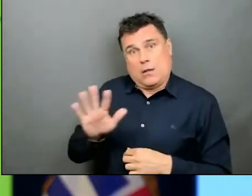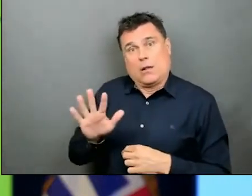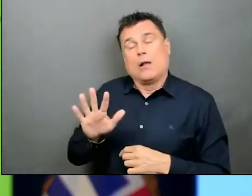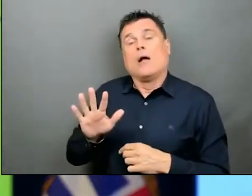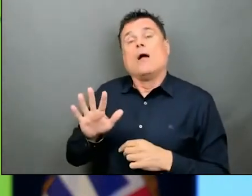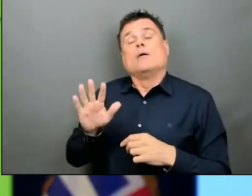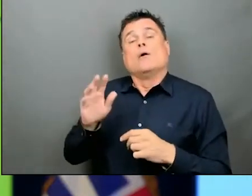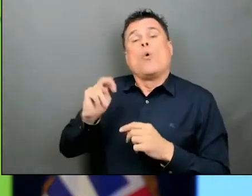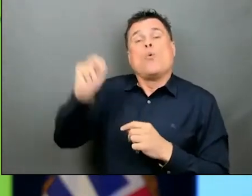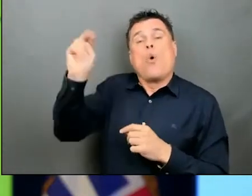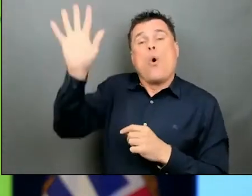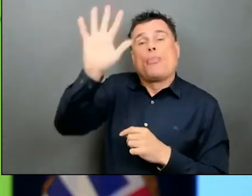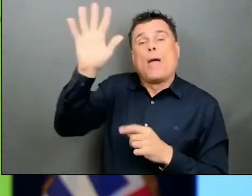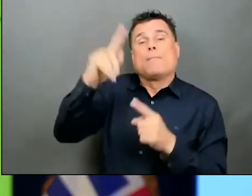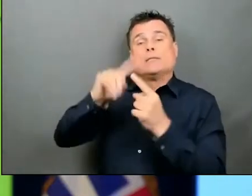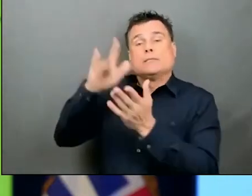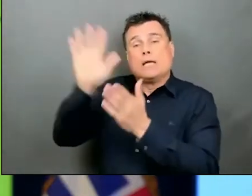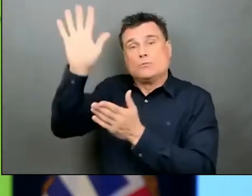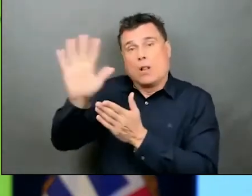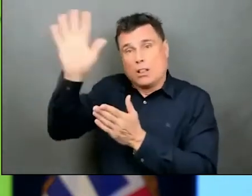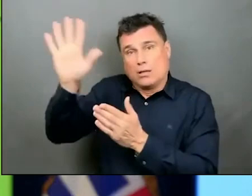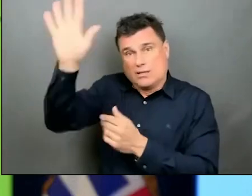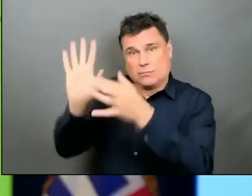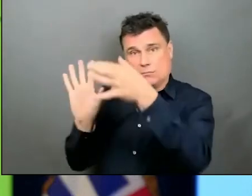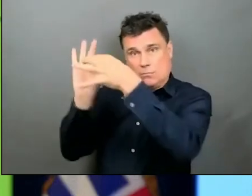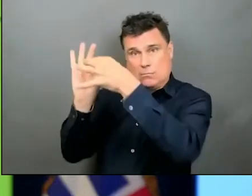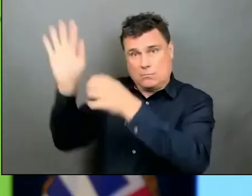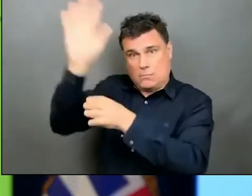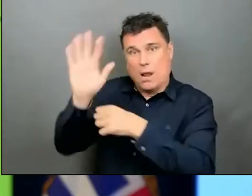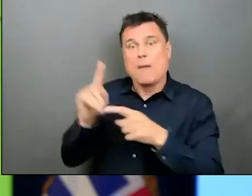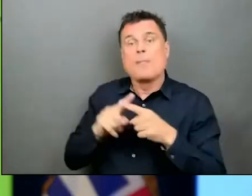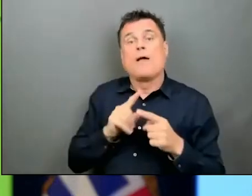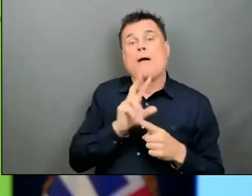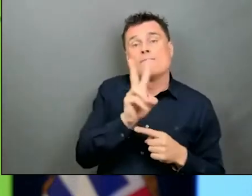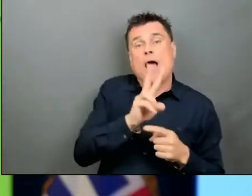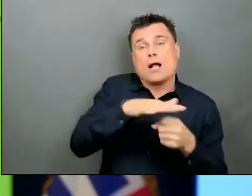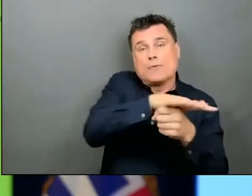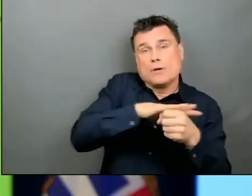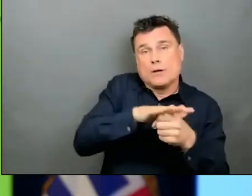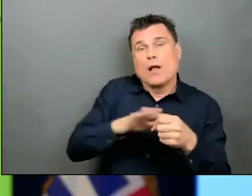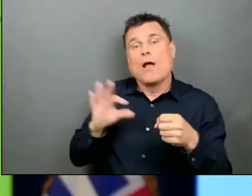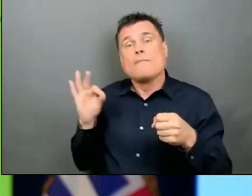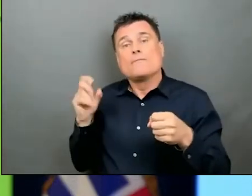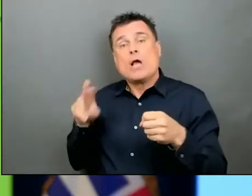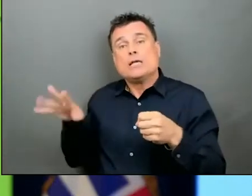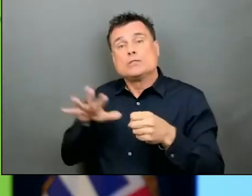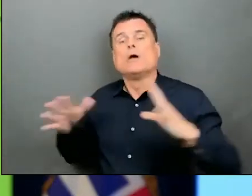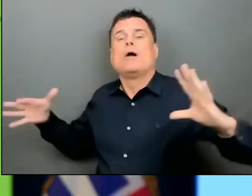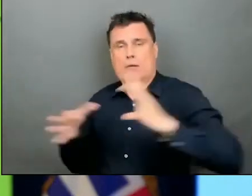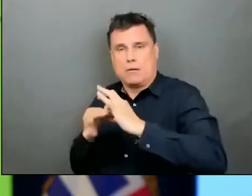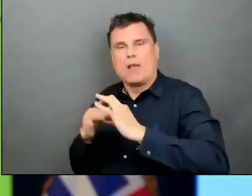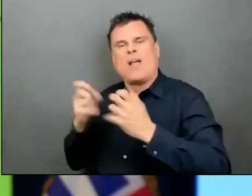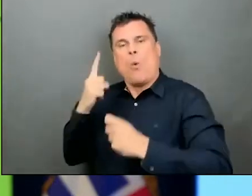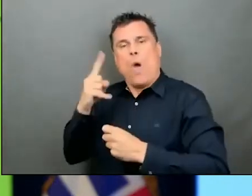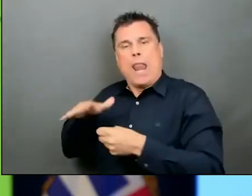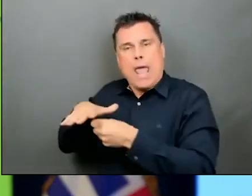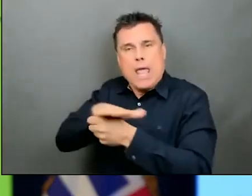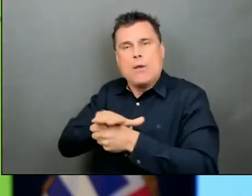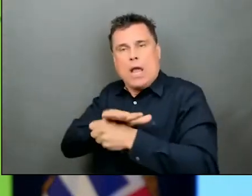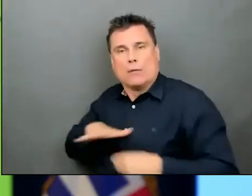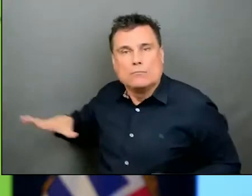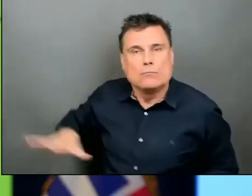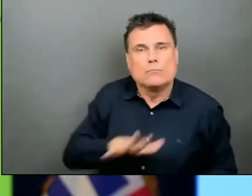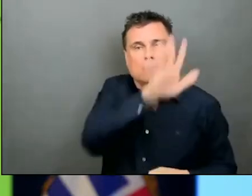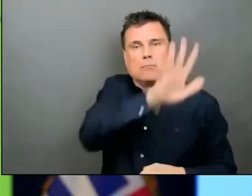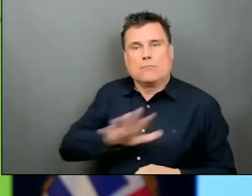Coastal Health and Fraser Health Authorities will be considered a combined region as well. The boundaries of the Vancouver